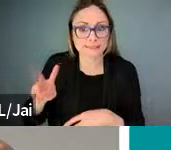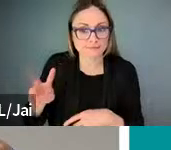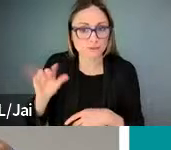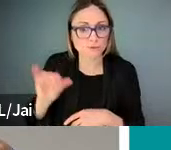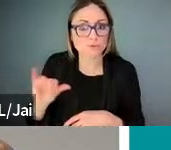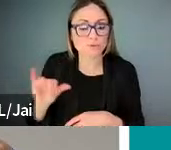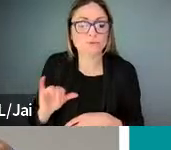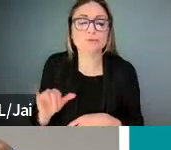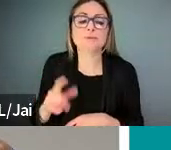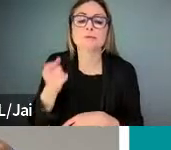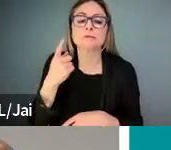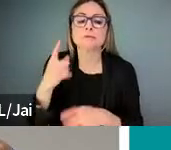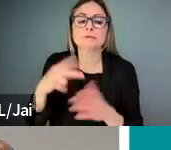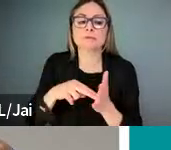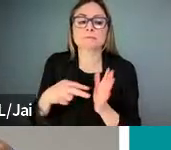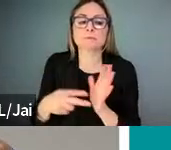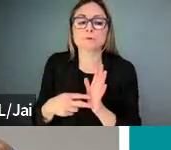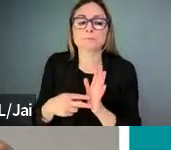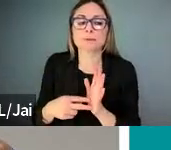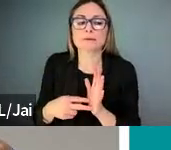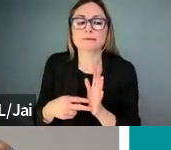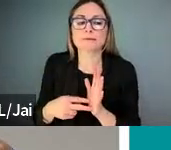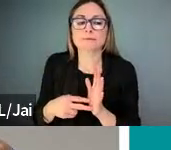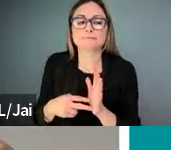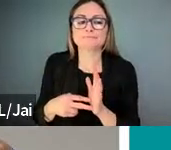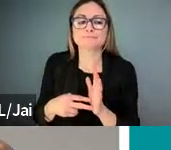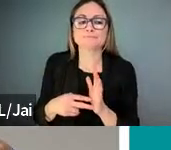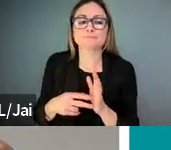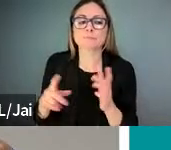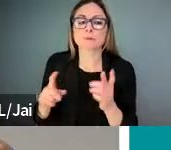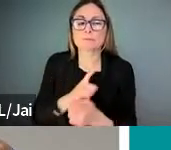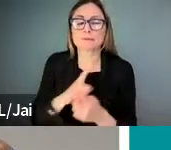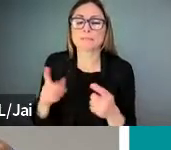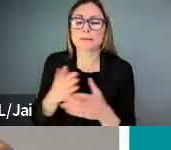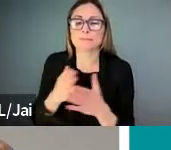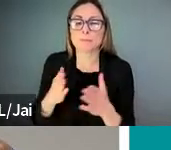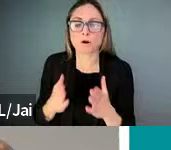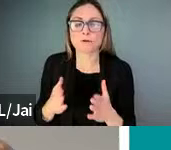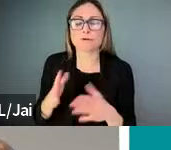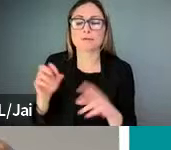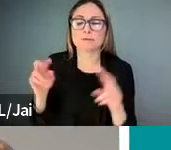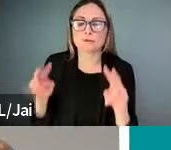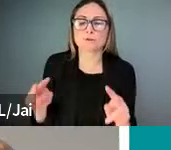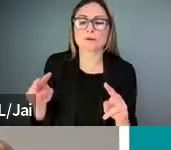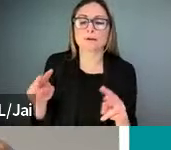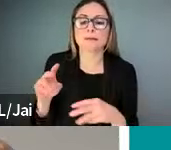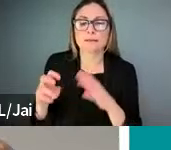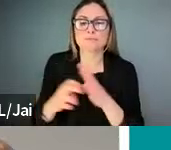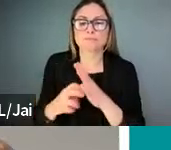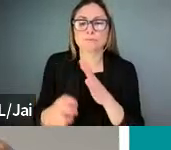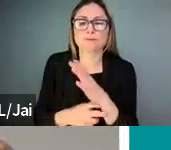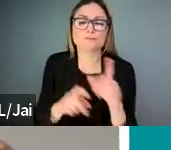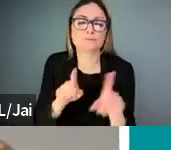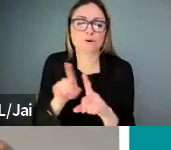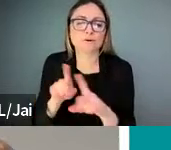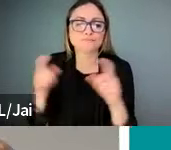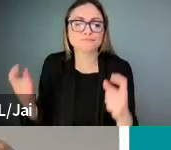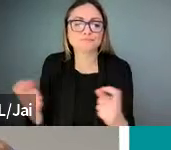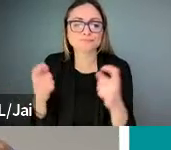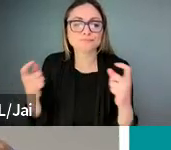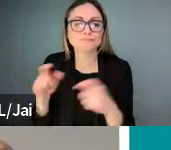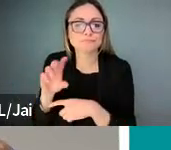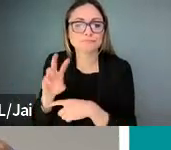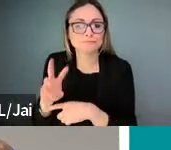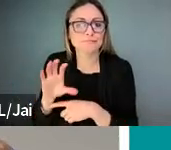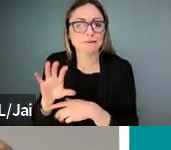But the purpose of not only just to be able to meet partners and take a look at the bridge, but it was also to celebrate that $600